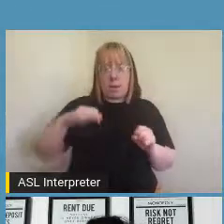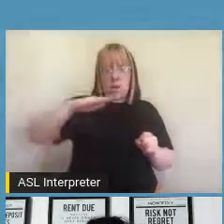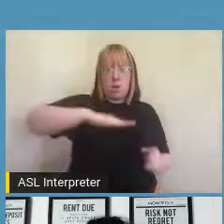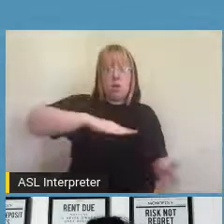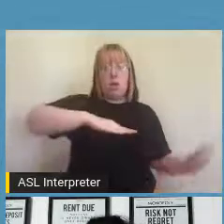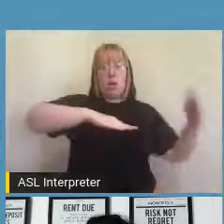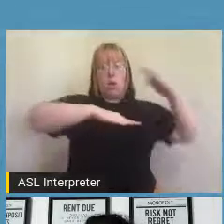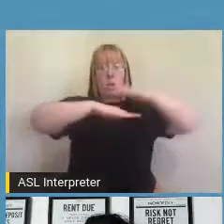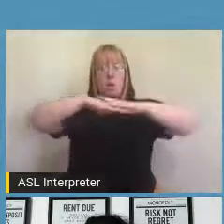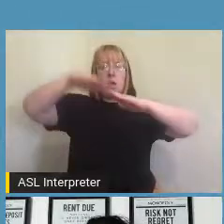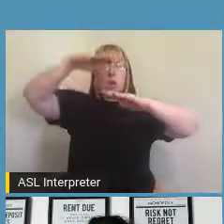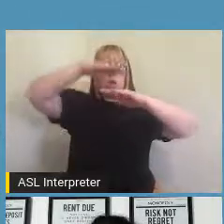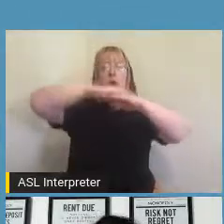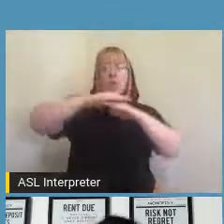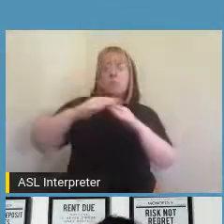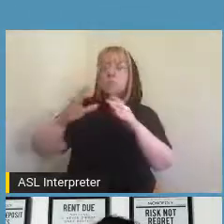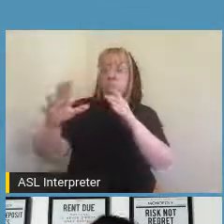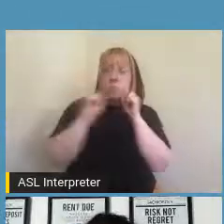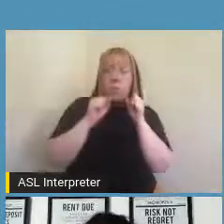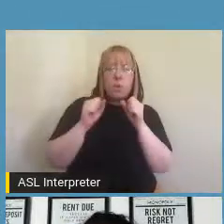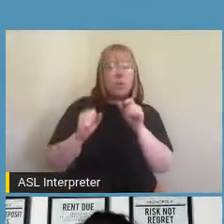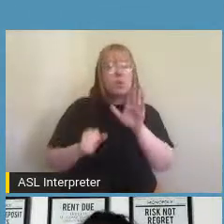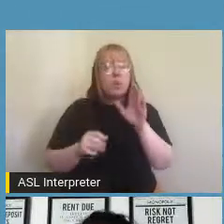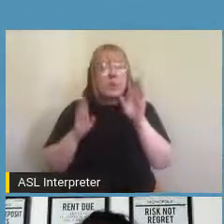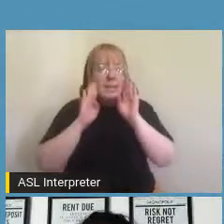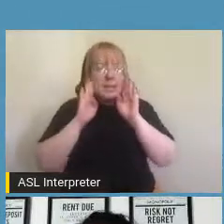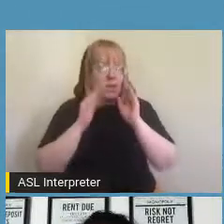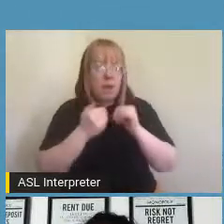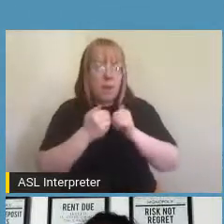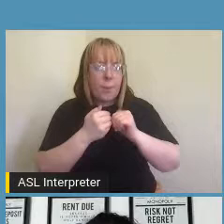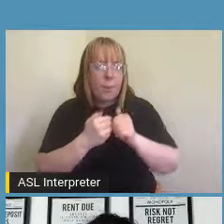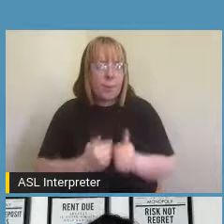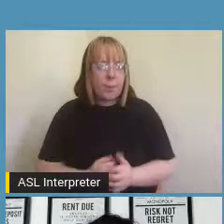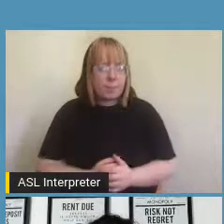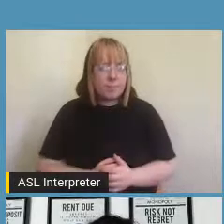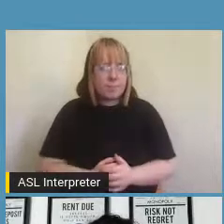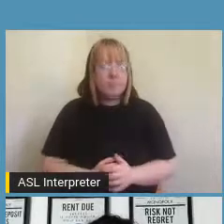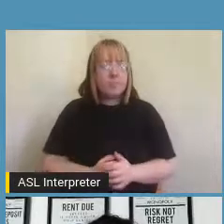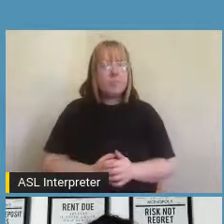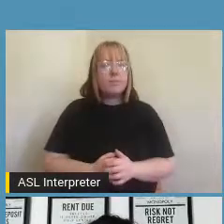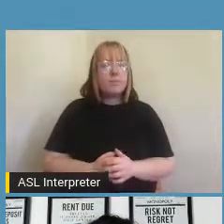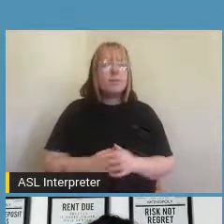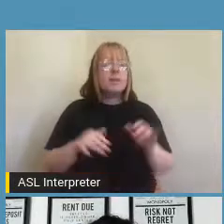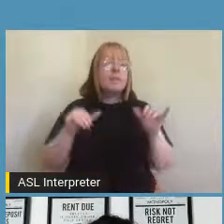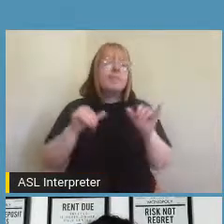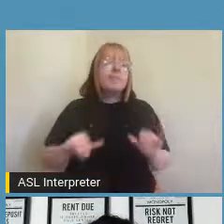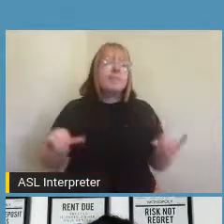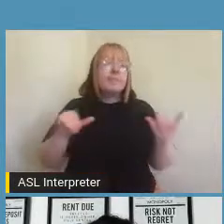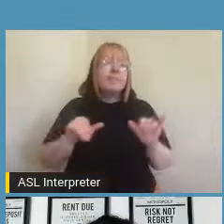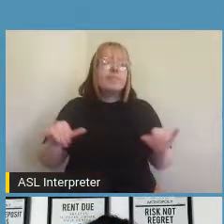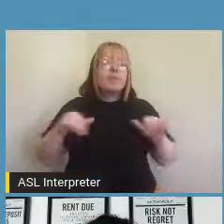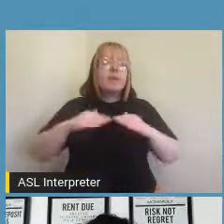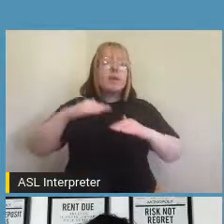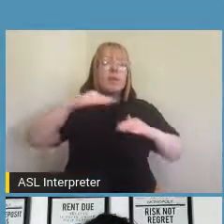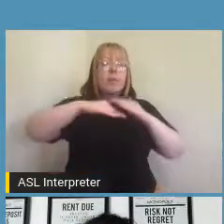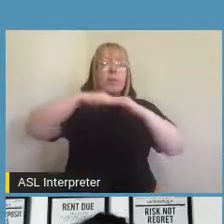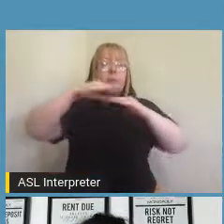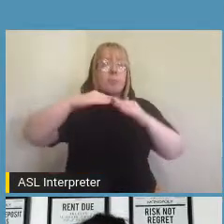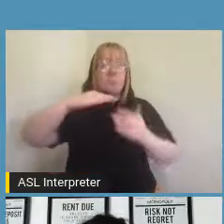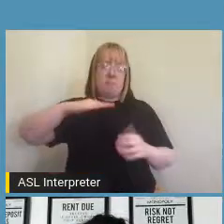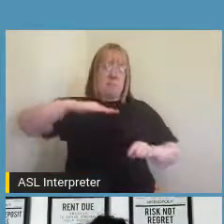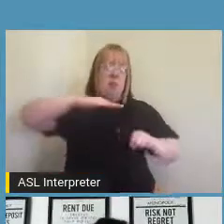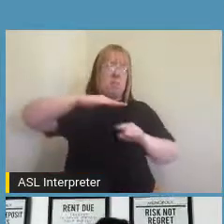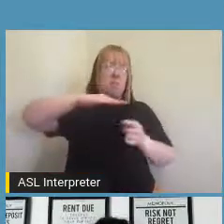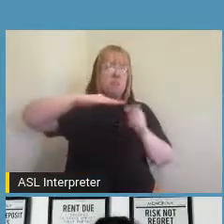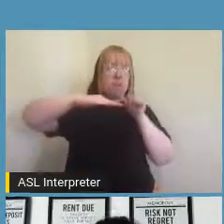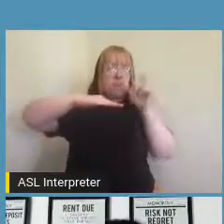might be saying. And the truth is, right, sometimes the standard layers of a video may not even lead layer one. Maybe it's just music